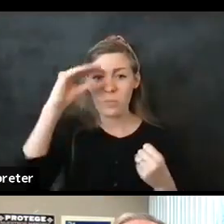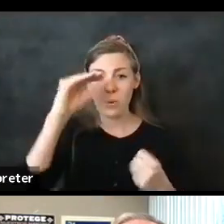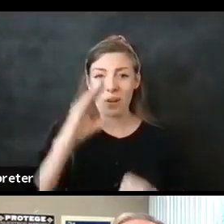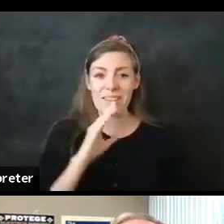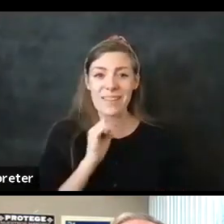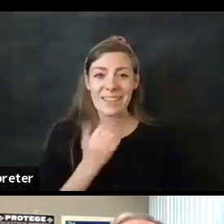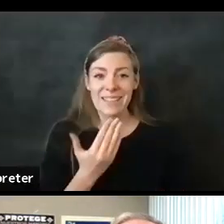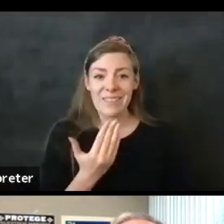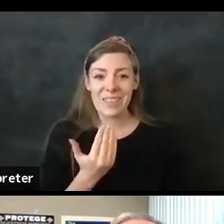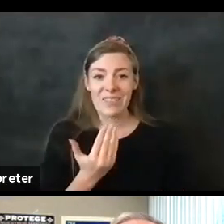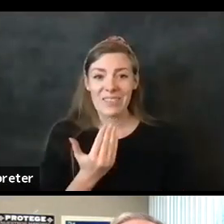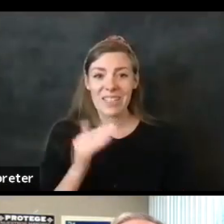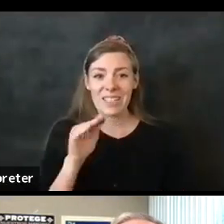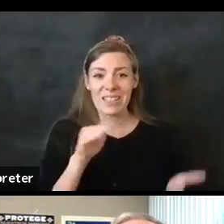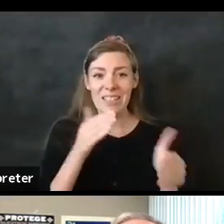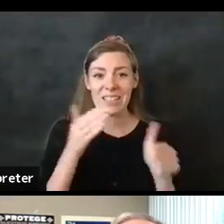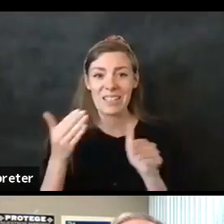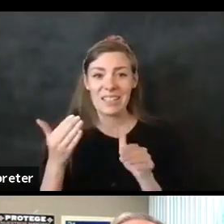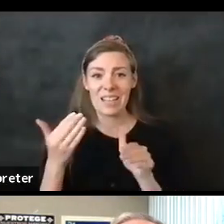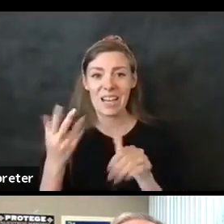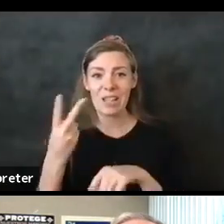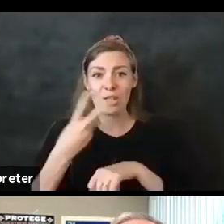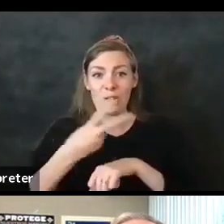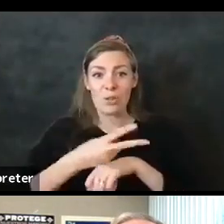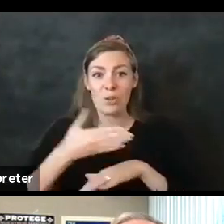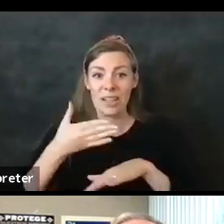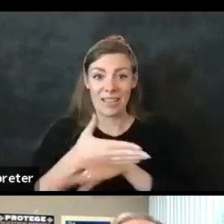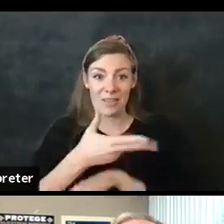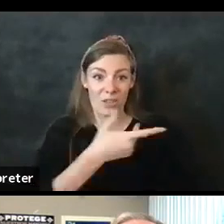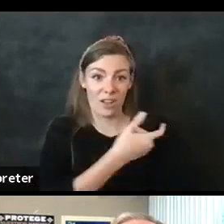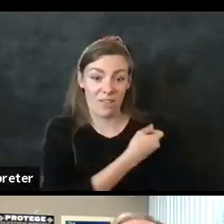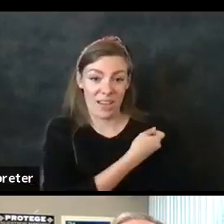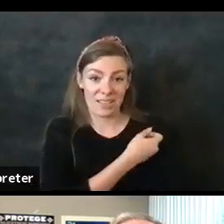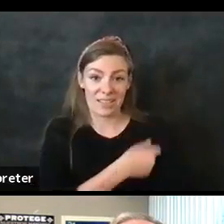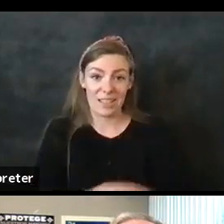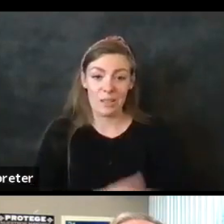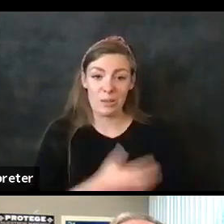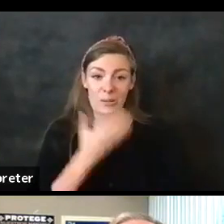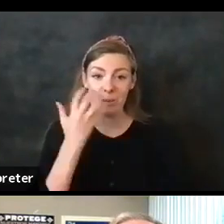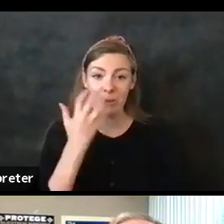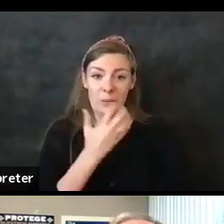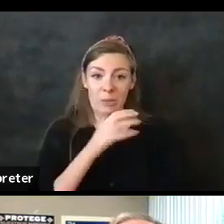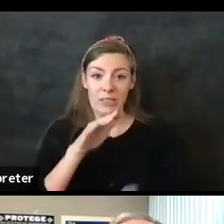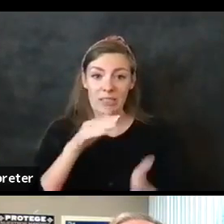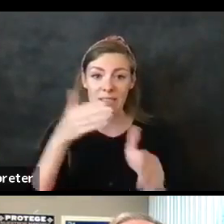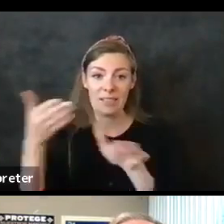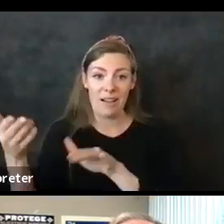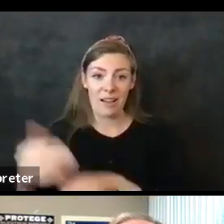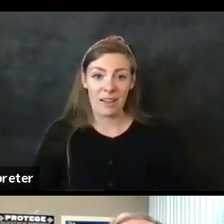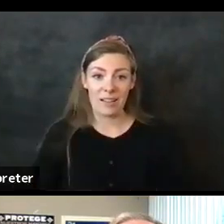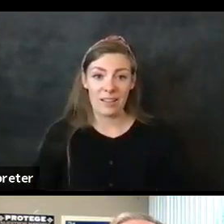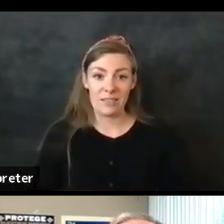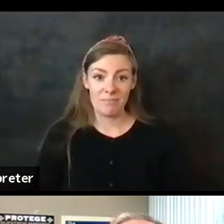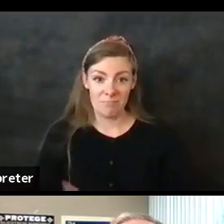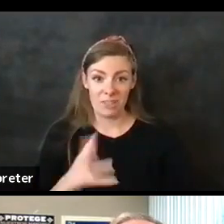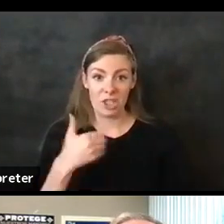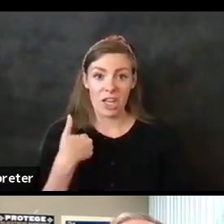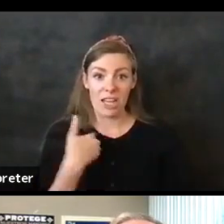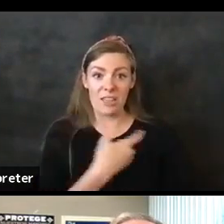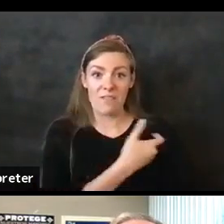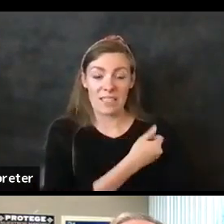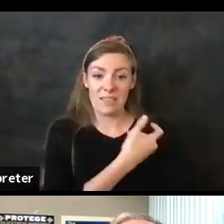passed away 2 days after getting the vaccine? Let me, if you'll let me address that one.